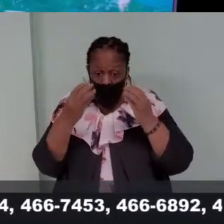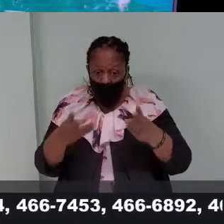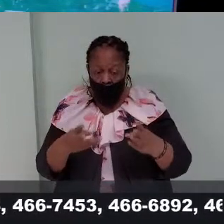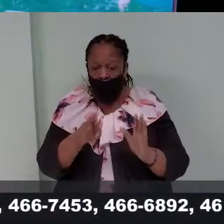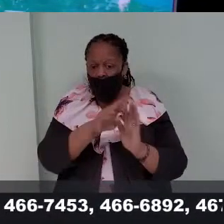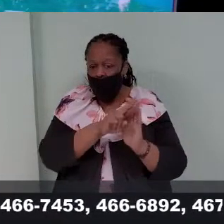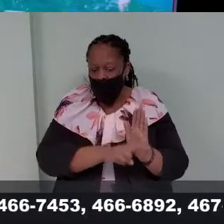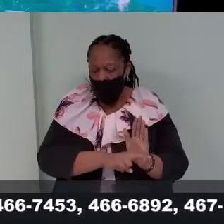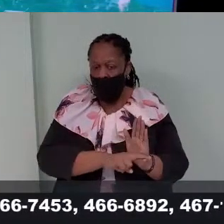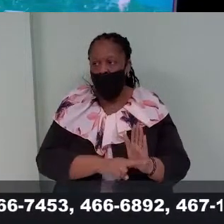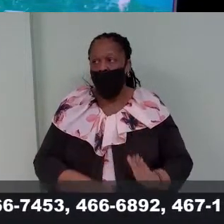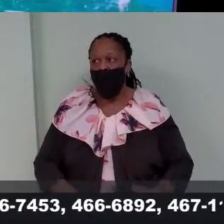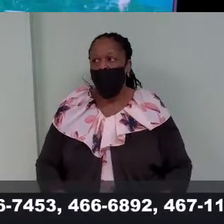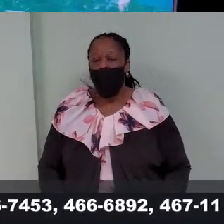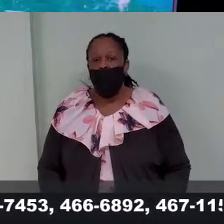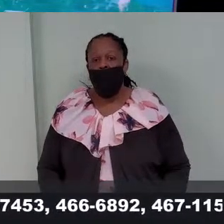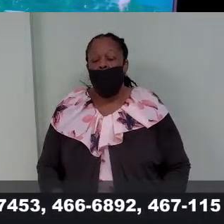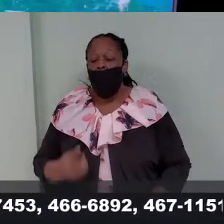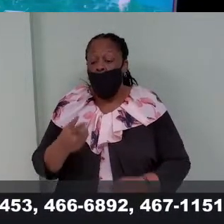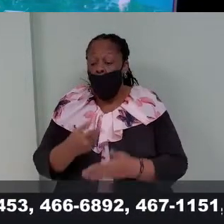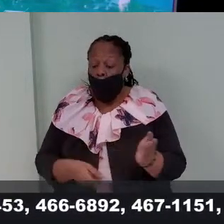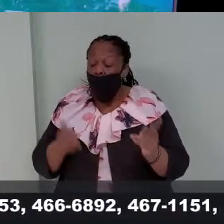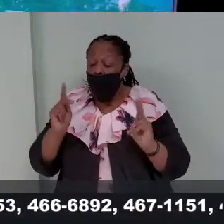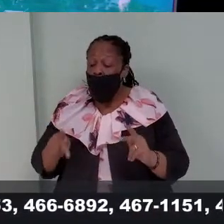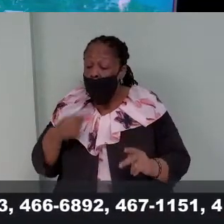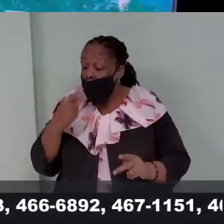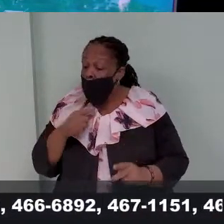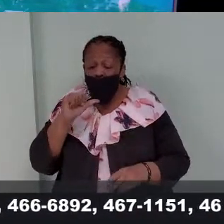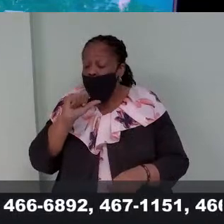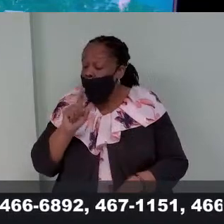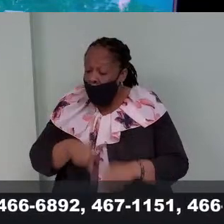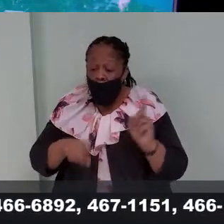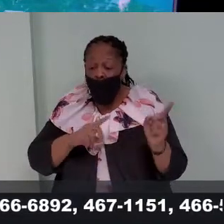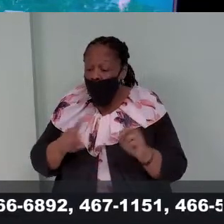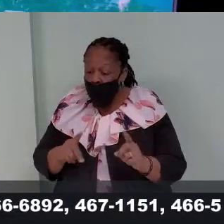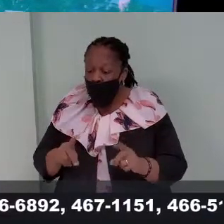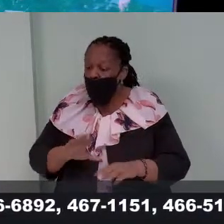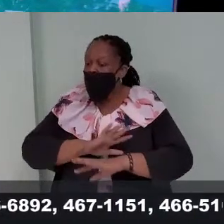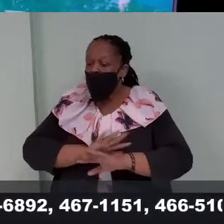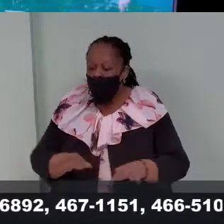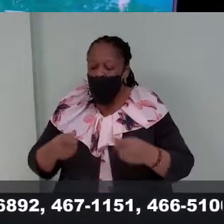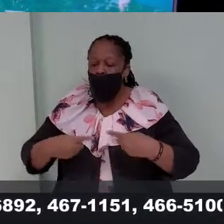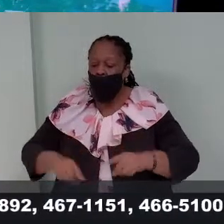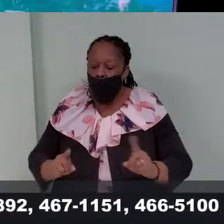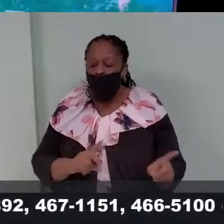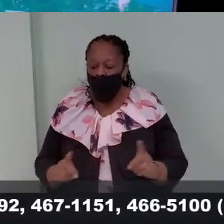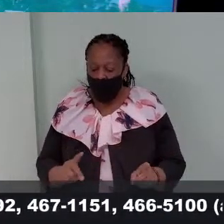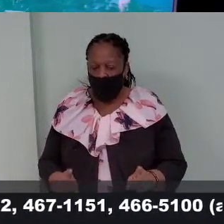with whatever directions the quarantine officers or compliance officers may give you. Thank you.